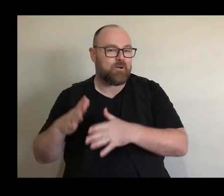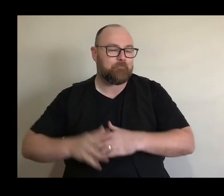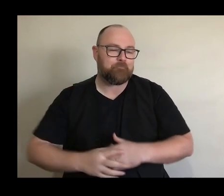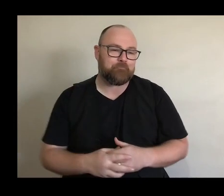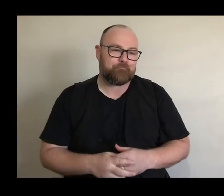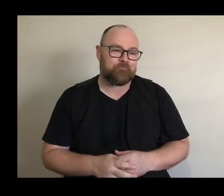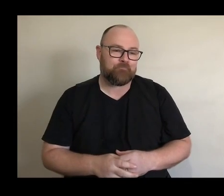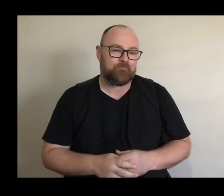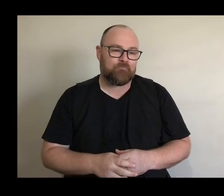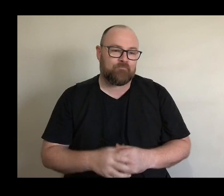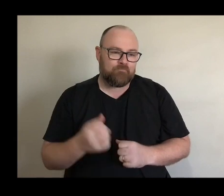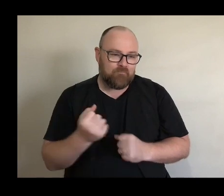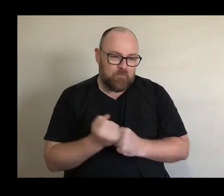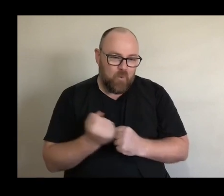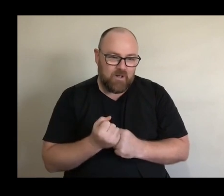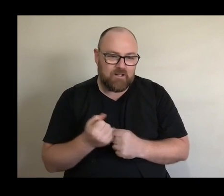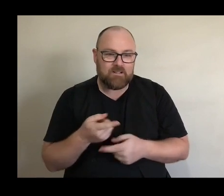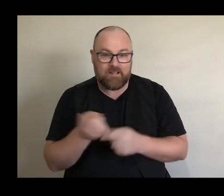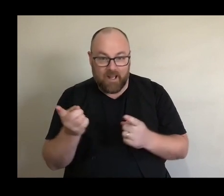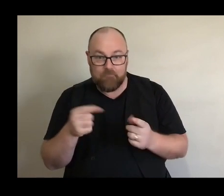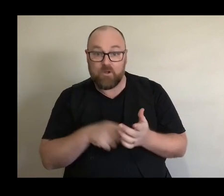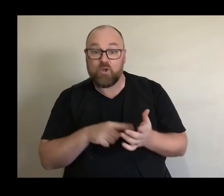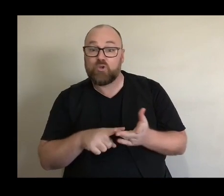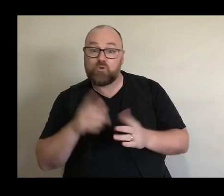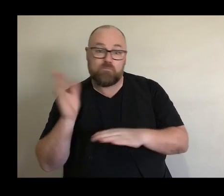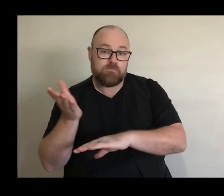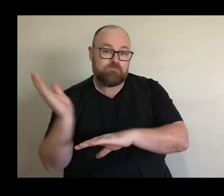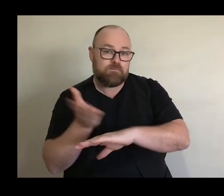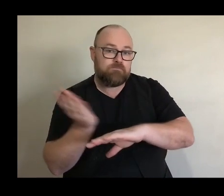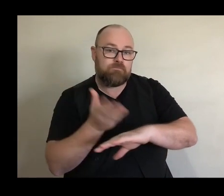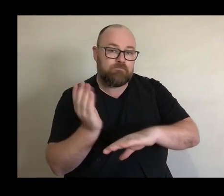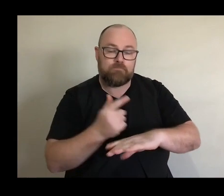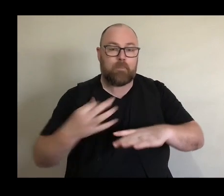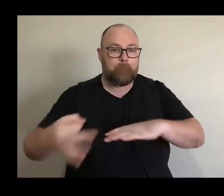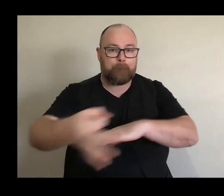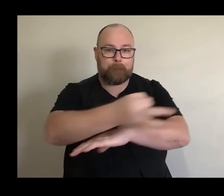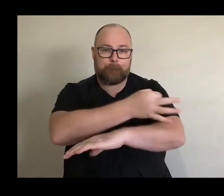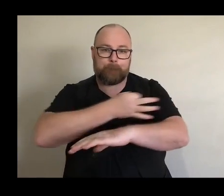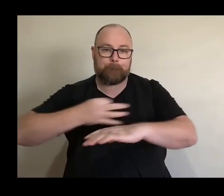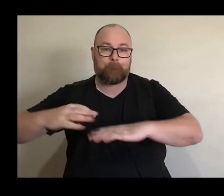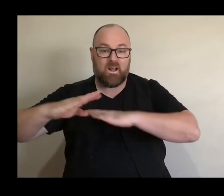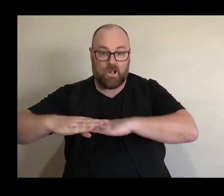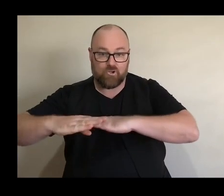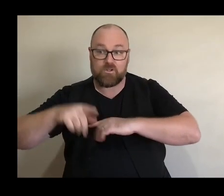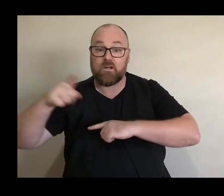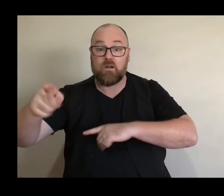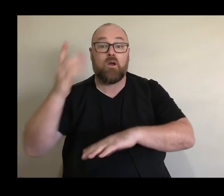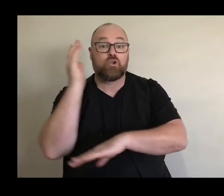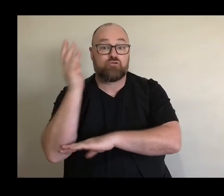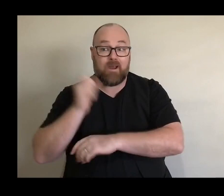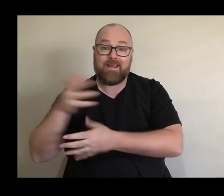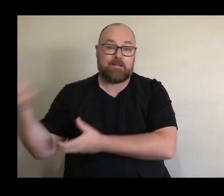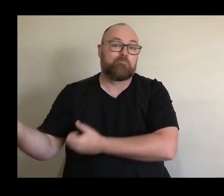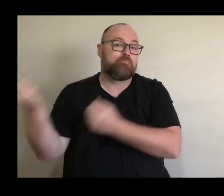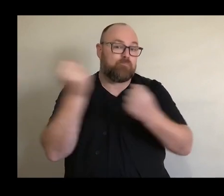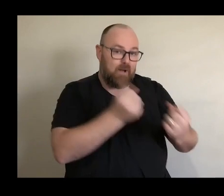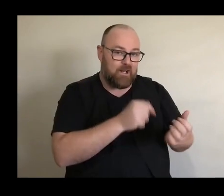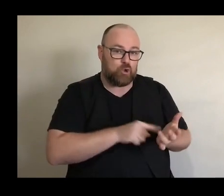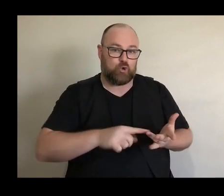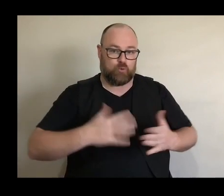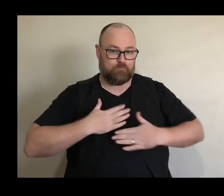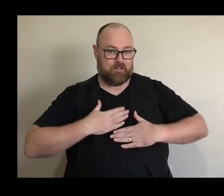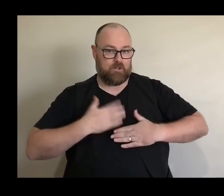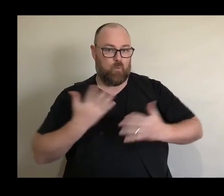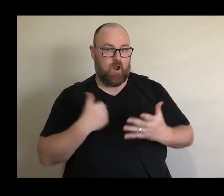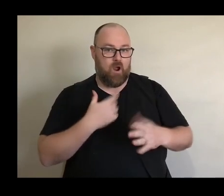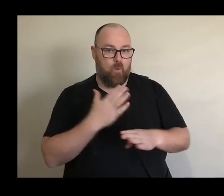supporting community members to cut down trees or to clear country, and then having those trees brought to me or brought to where I was working. I was very fortunate